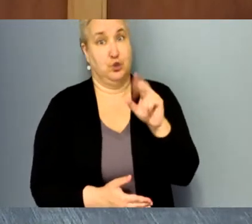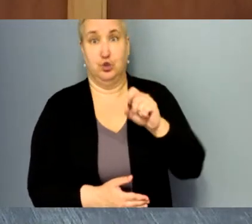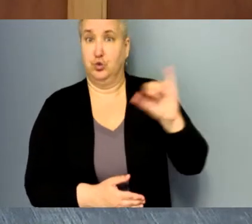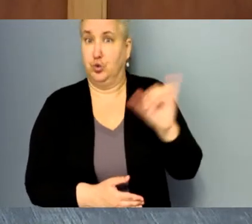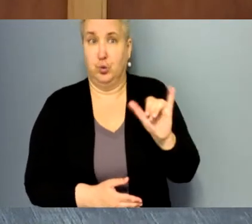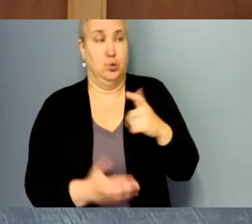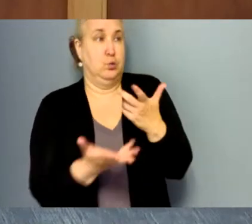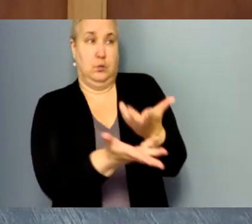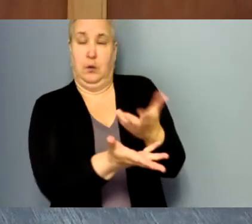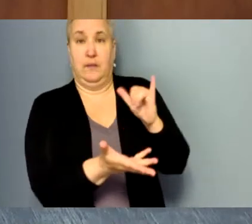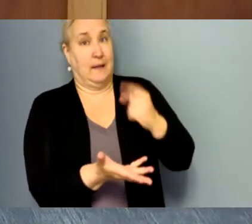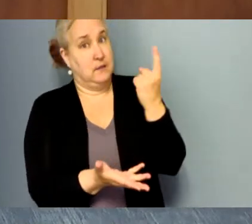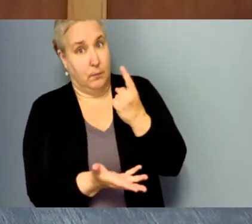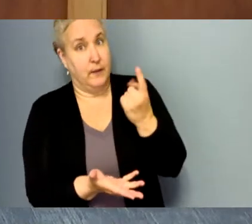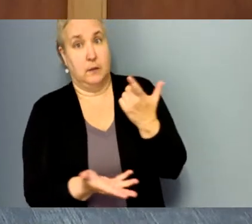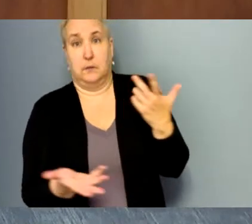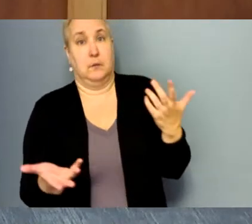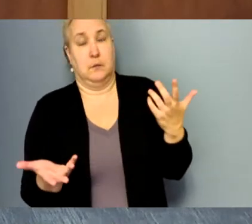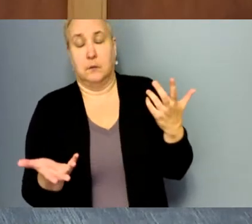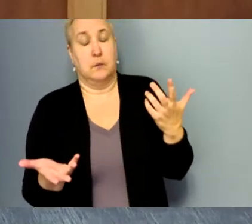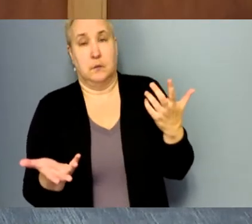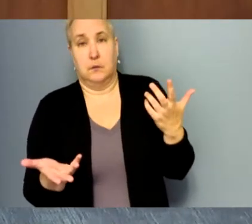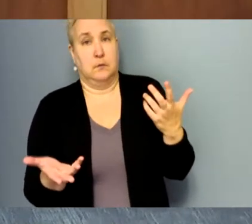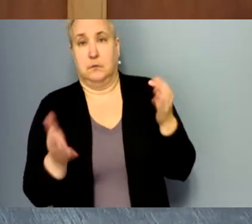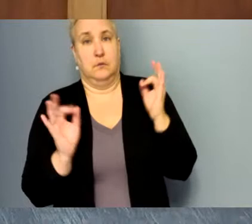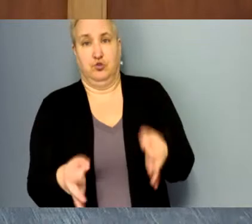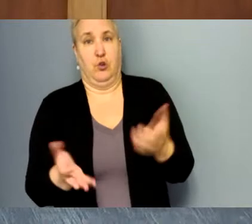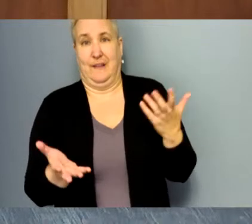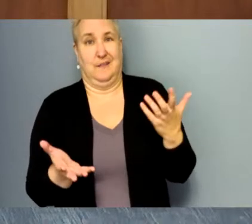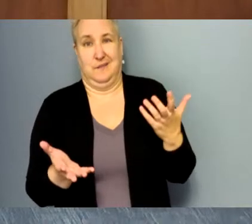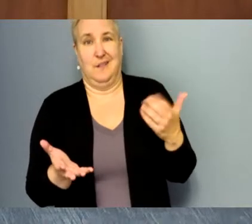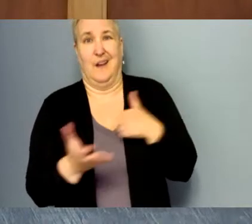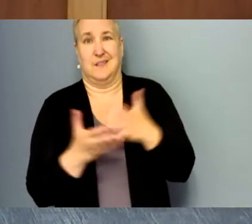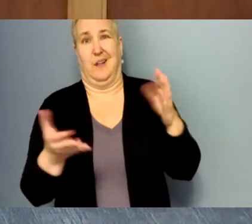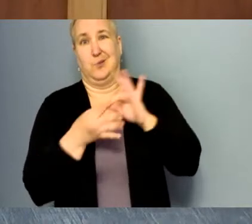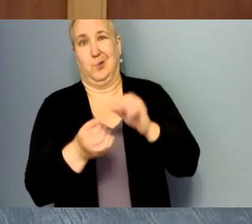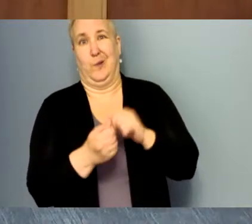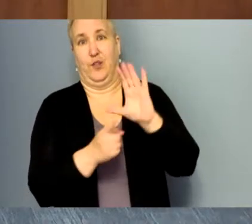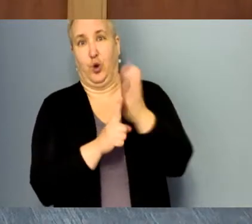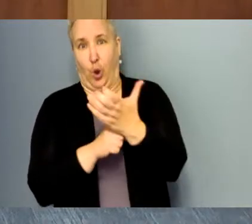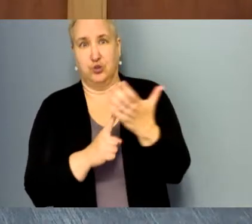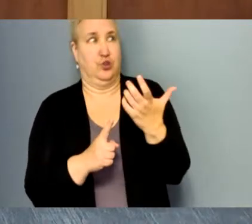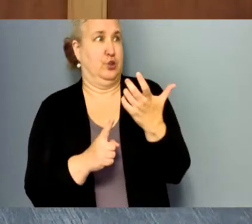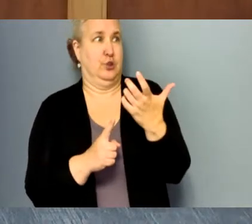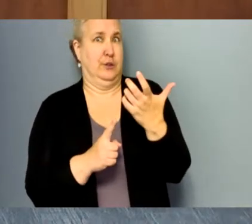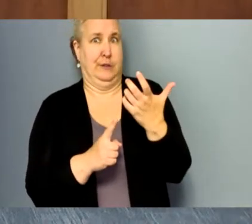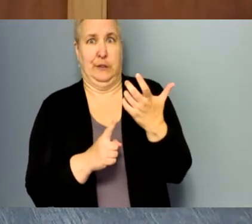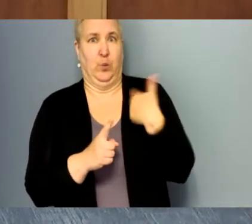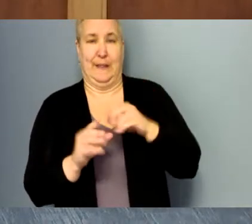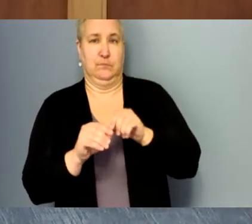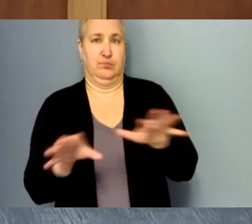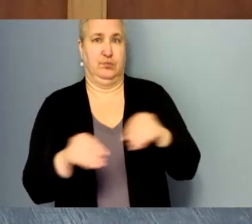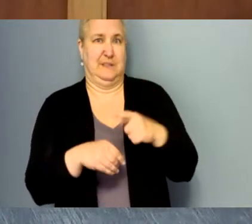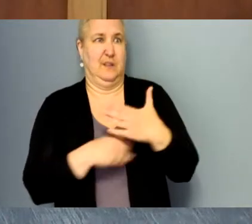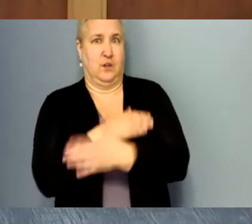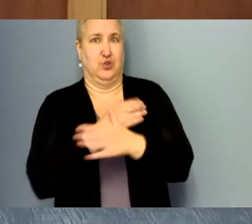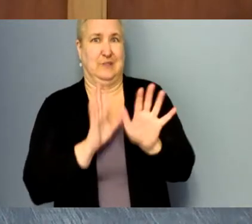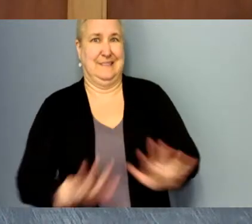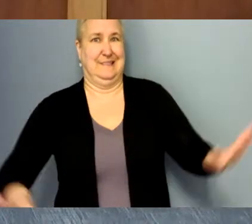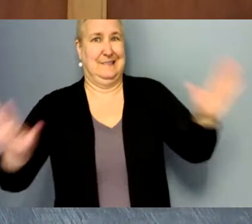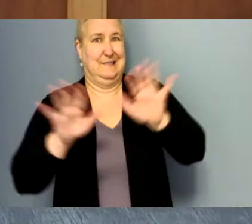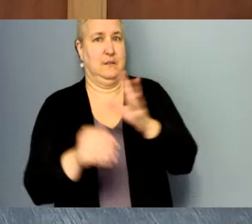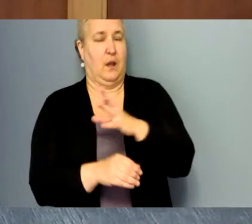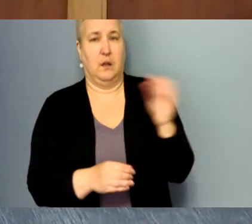something that certainly has a lot to do with the culture we've bred in this country.